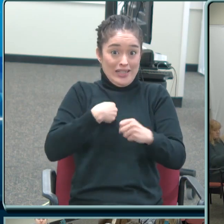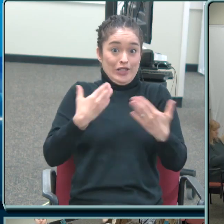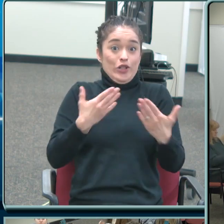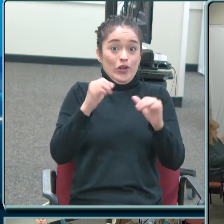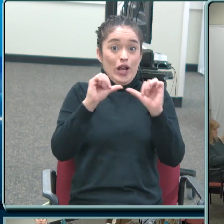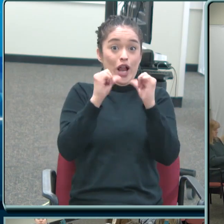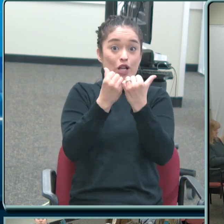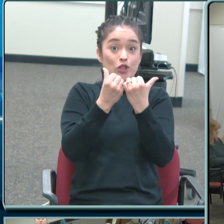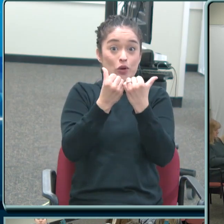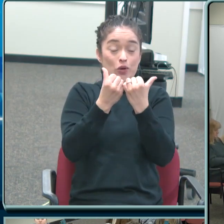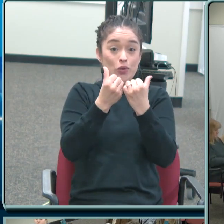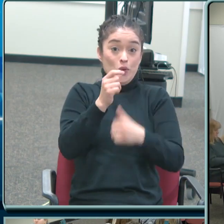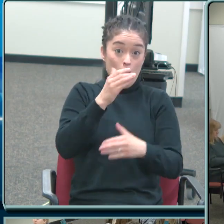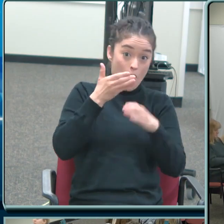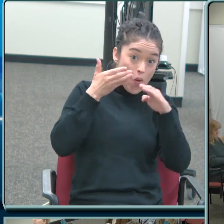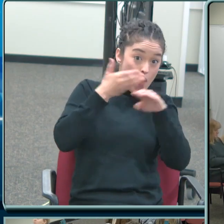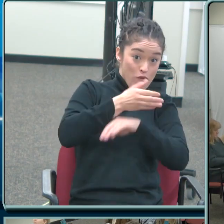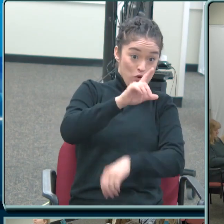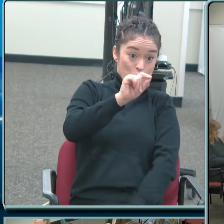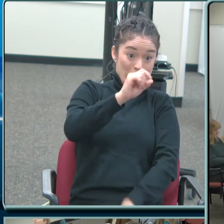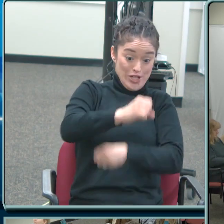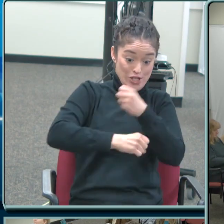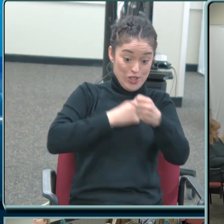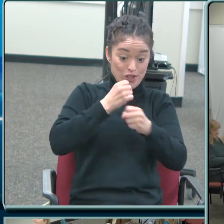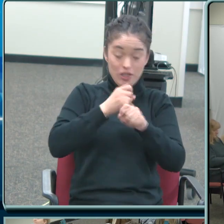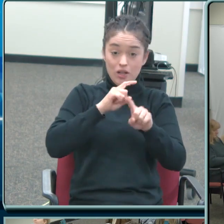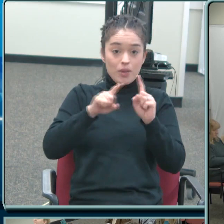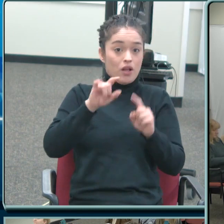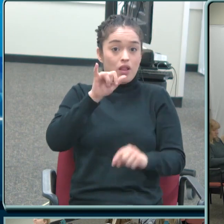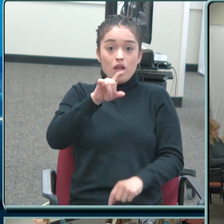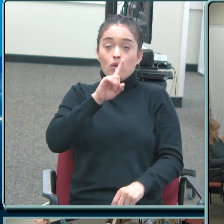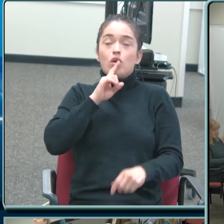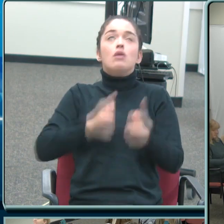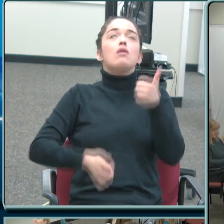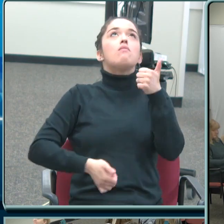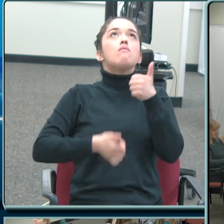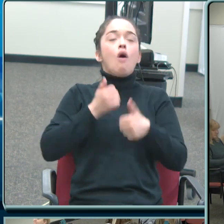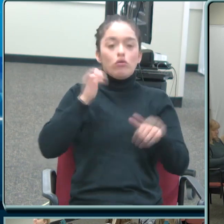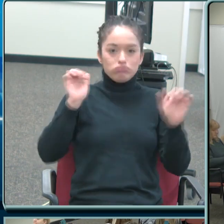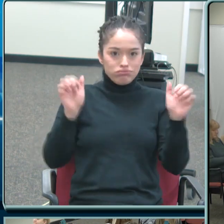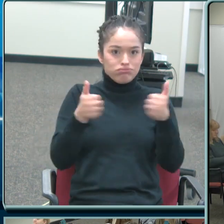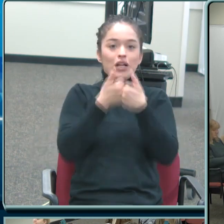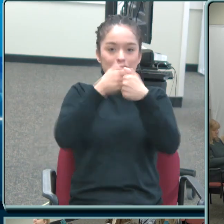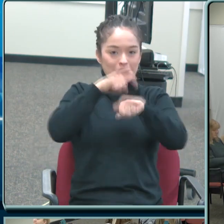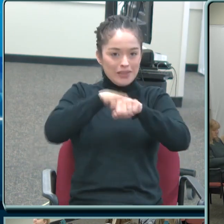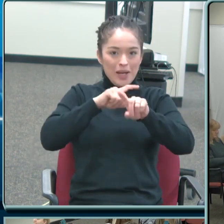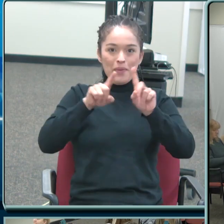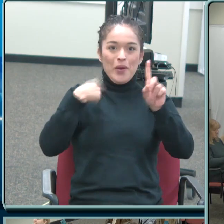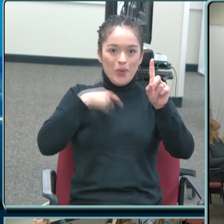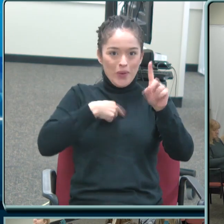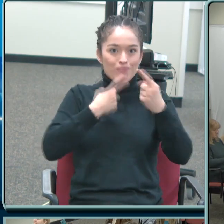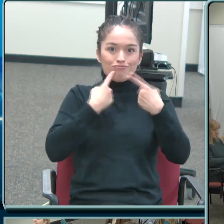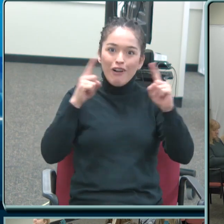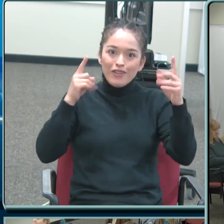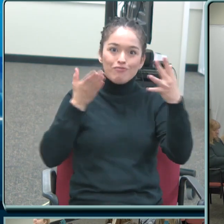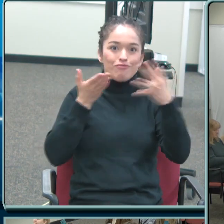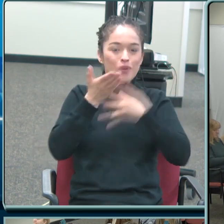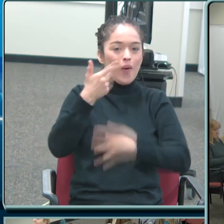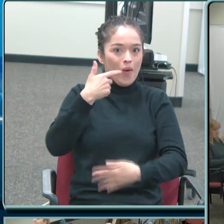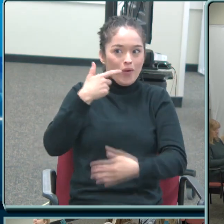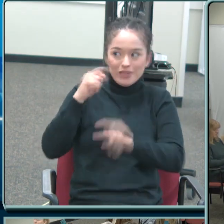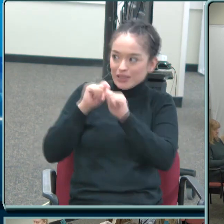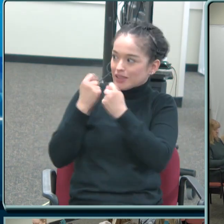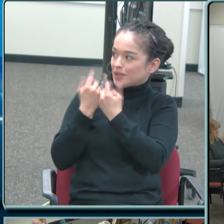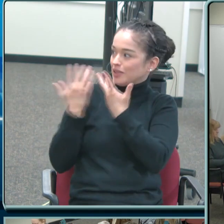agency for over 20, and it has been the most trying and challenging, and we've come through it as a team. And I think